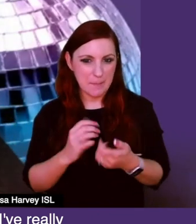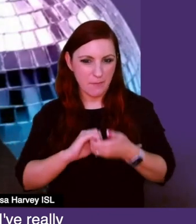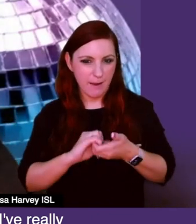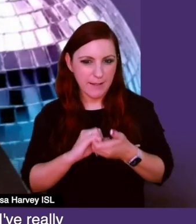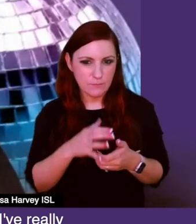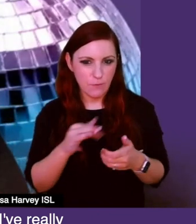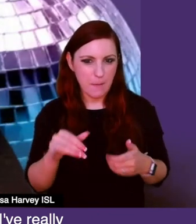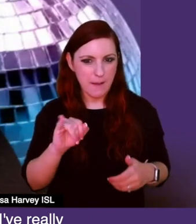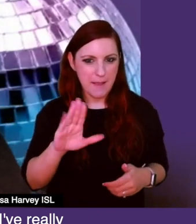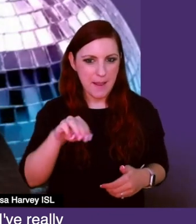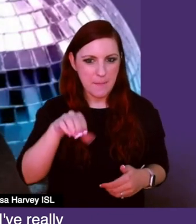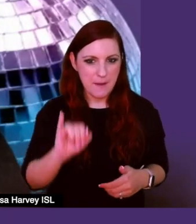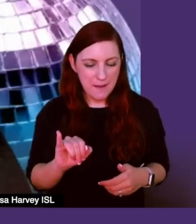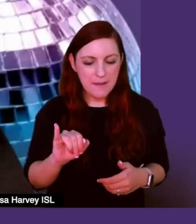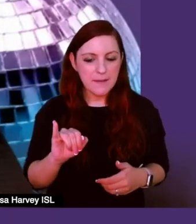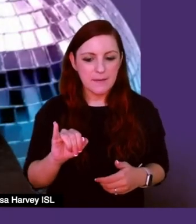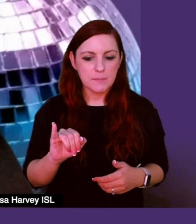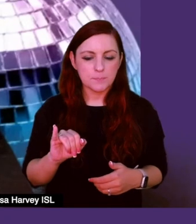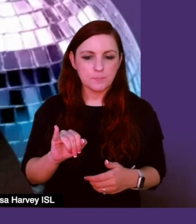my colleagues in ILMI.